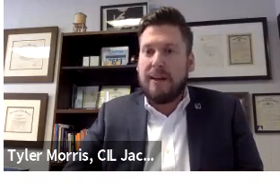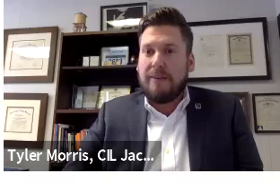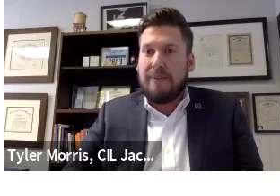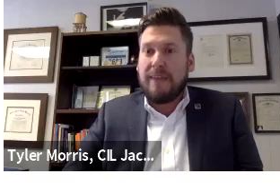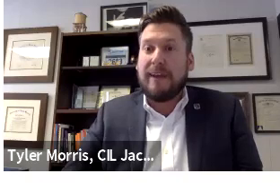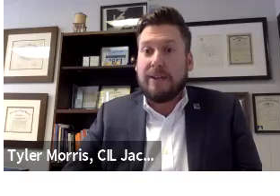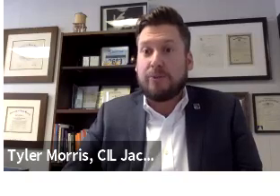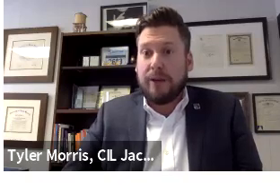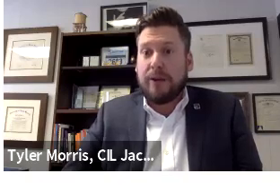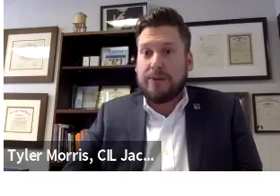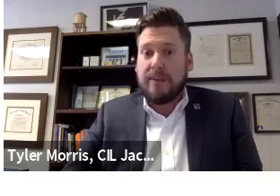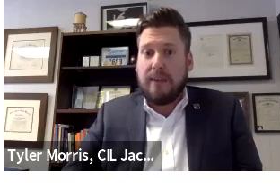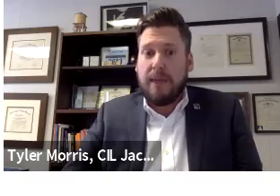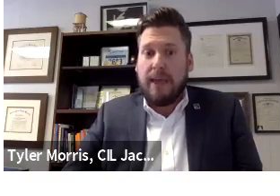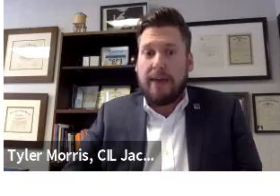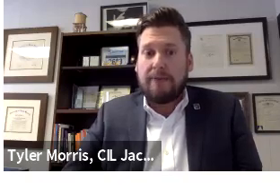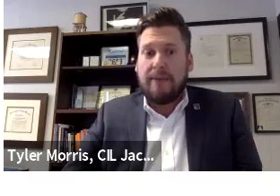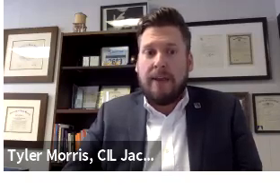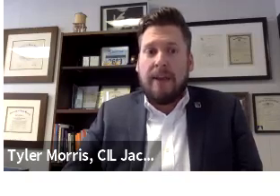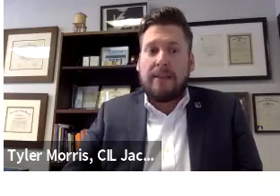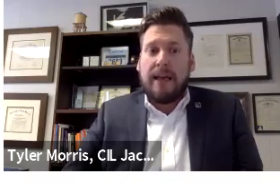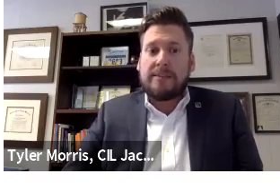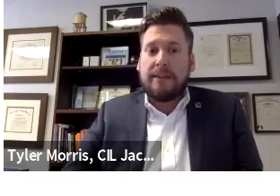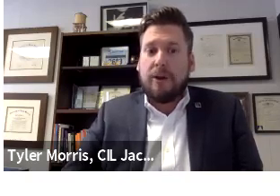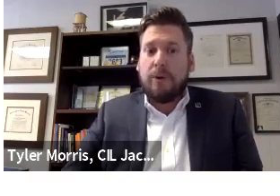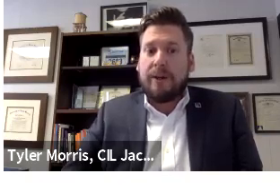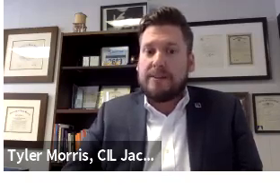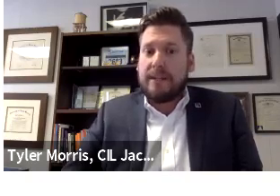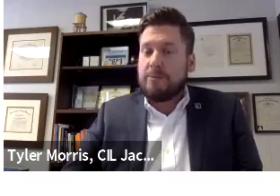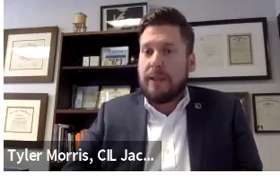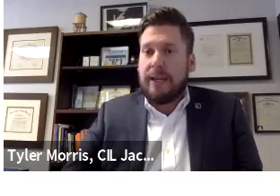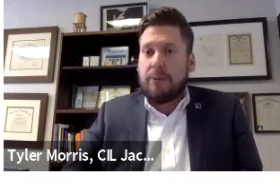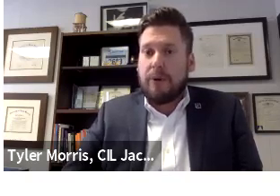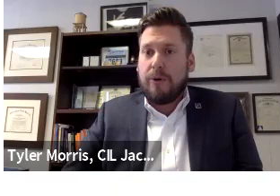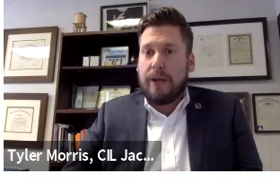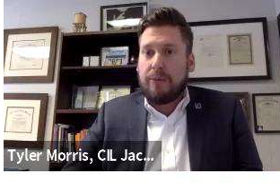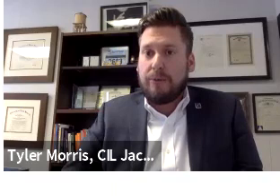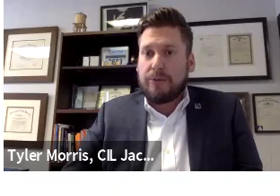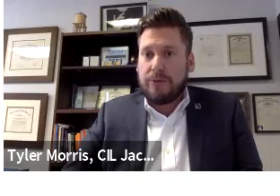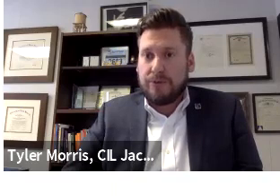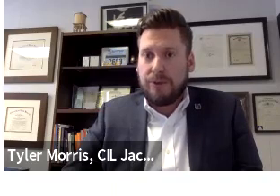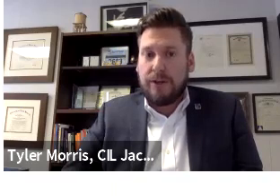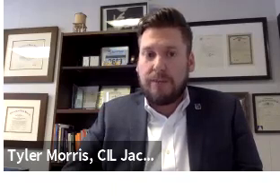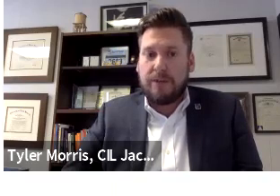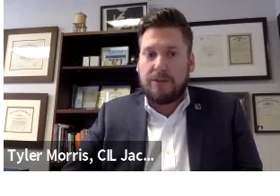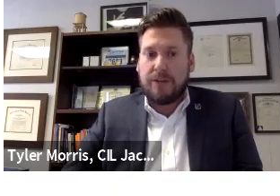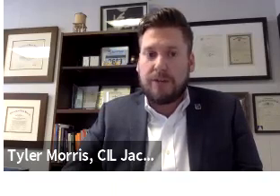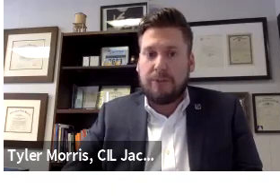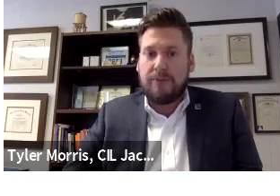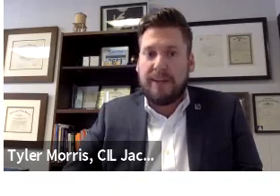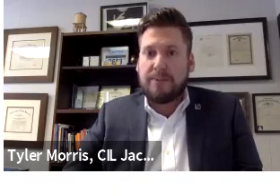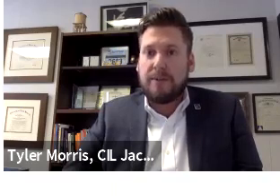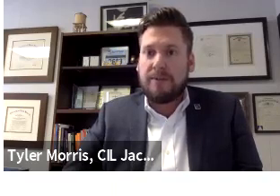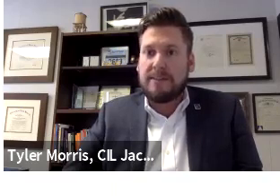avoids any financial barriers that they may have. And lastly, our work incentives planning program through Social Security